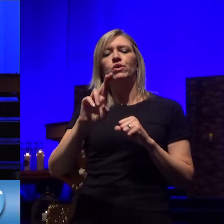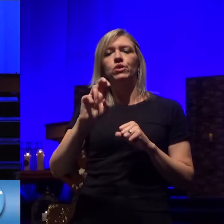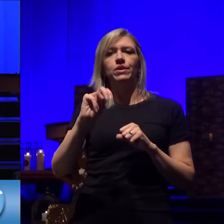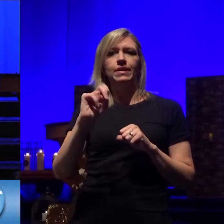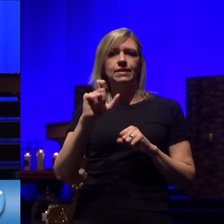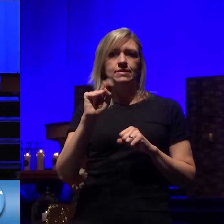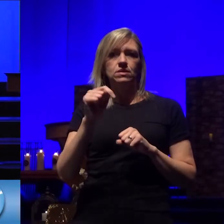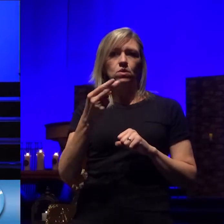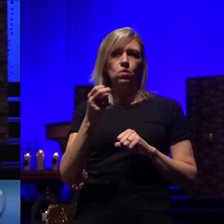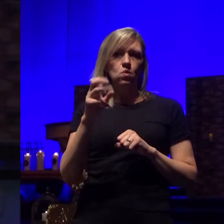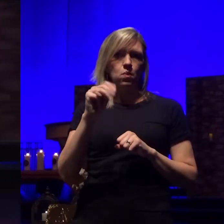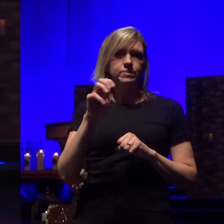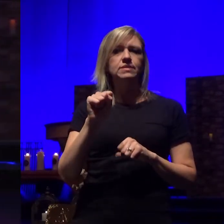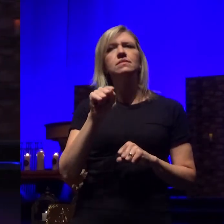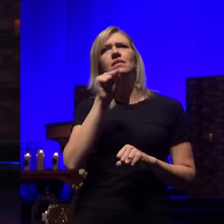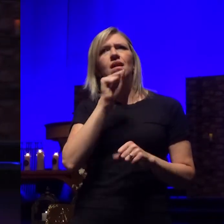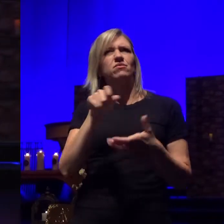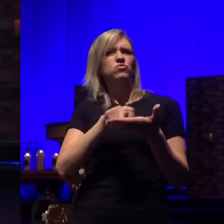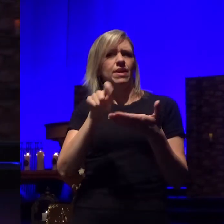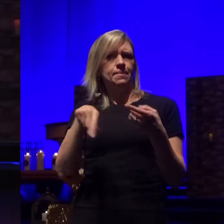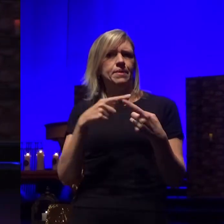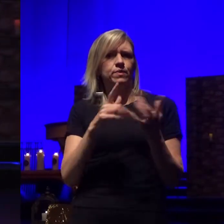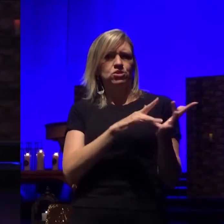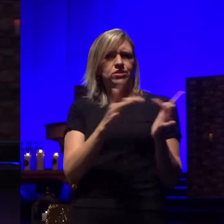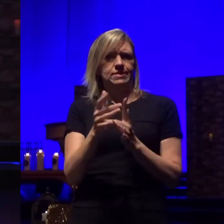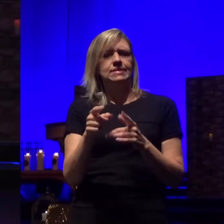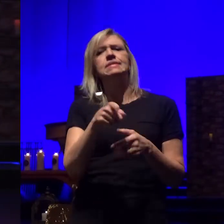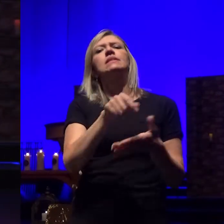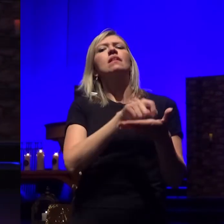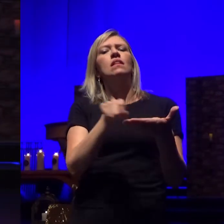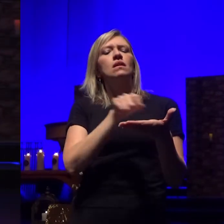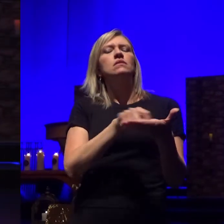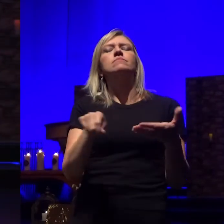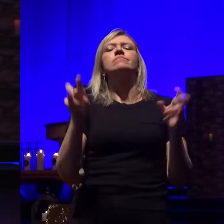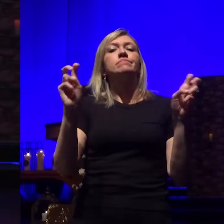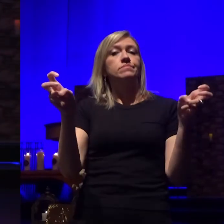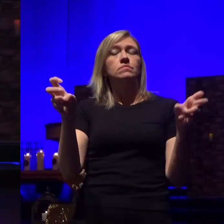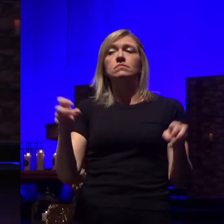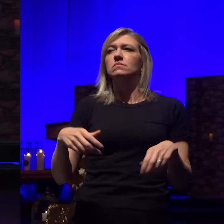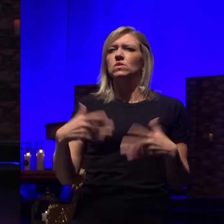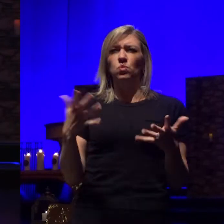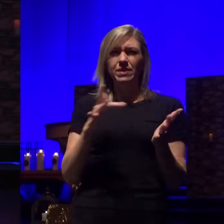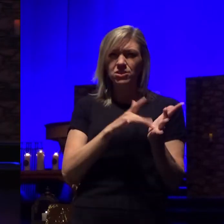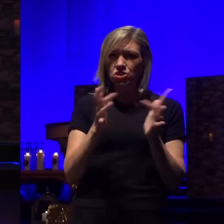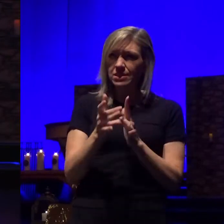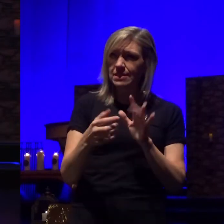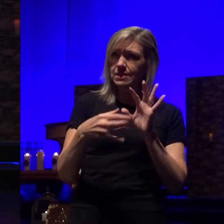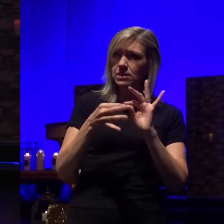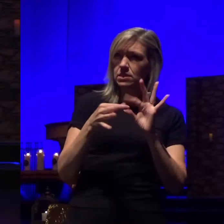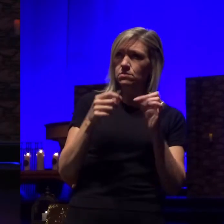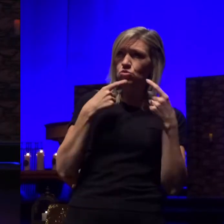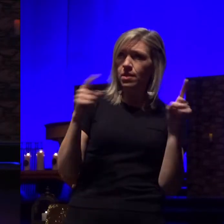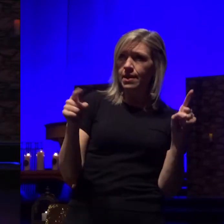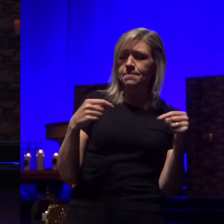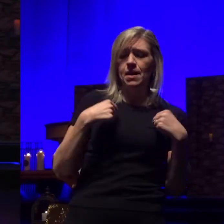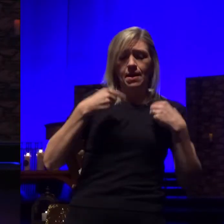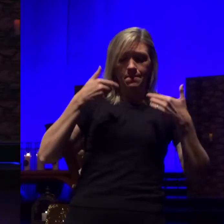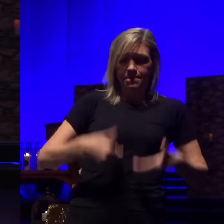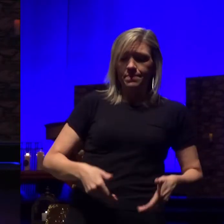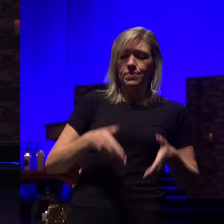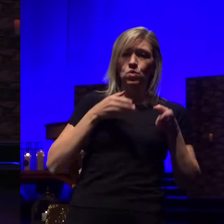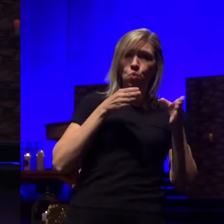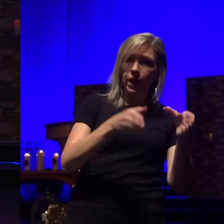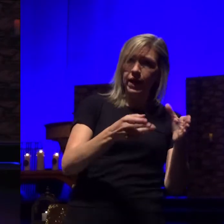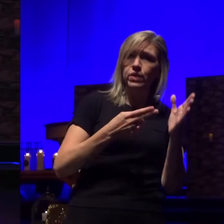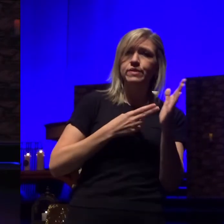about Jesus, and he shared some words that were profound to me. He said, "What was it that Jesus proclaimed? I am the way and the truth and the life.